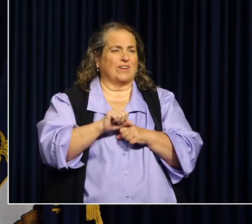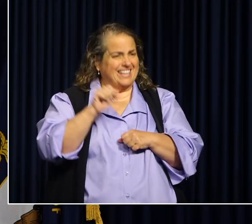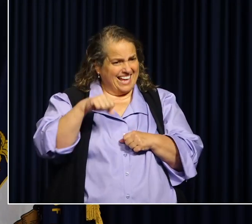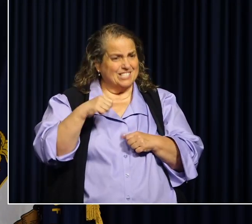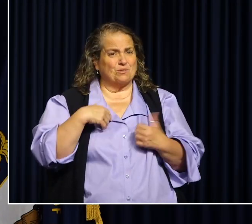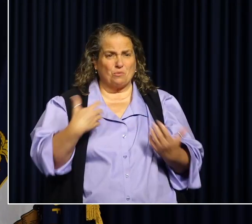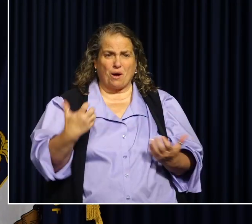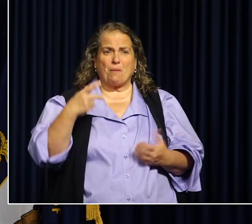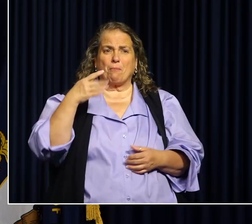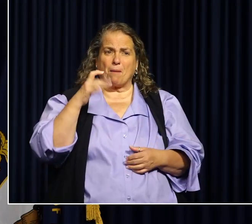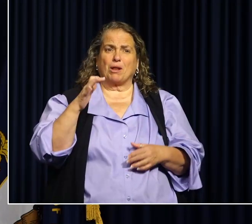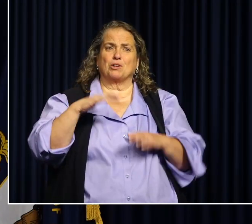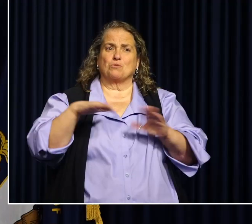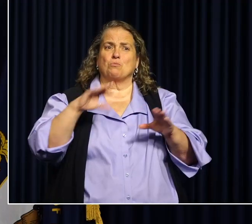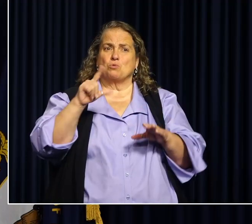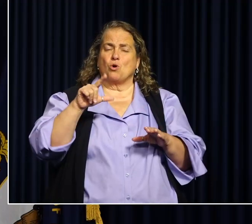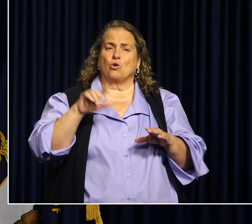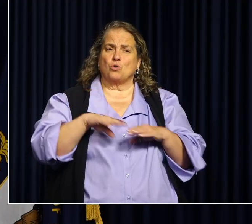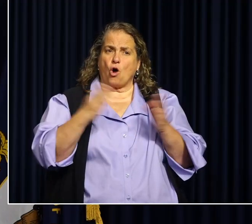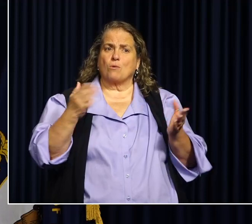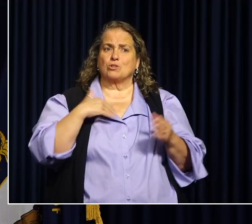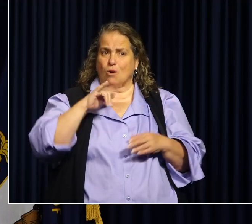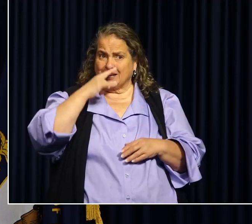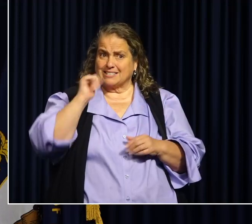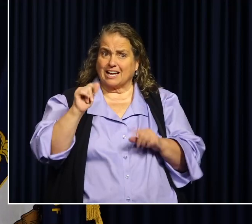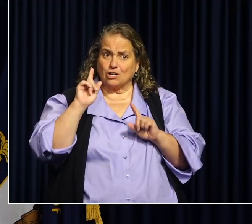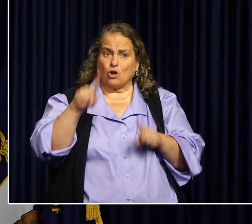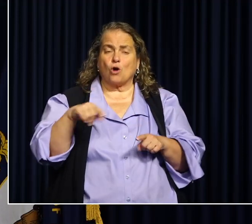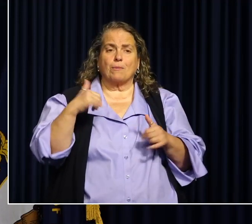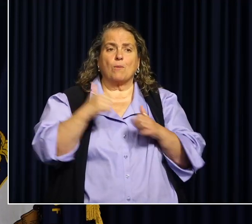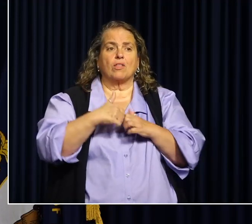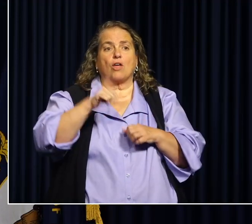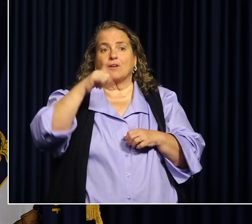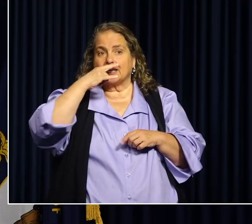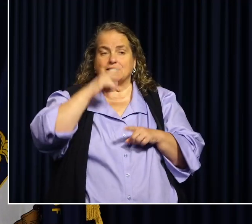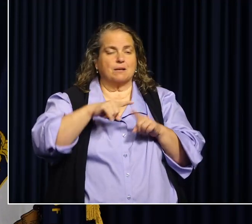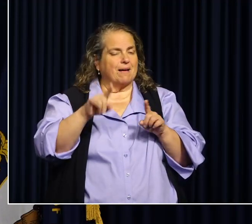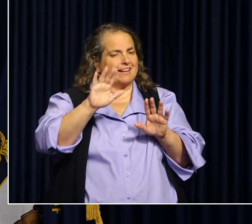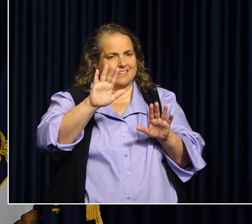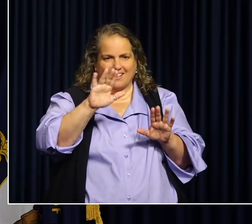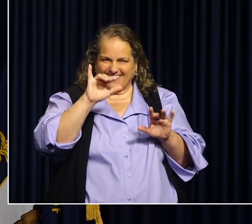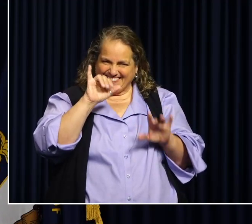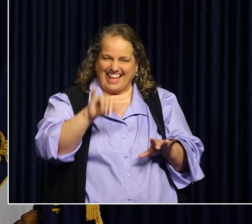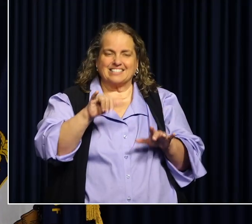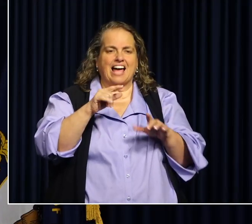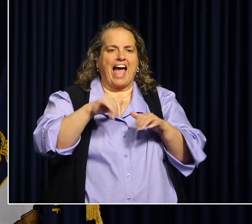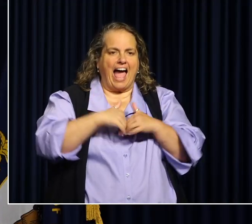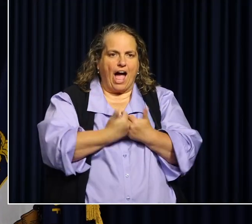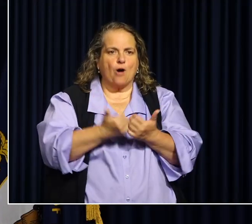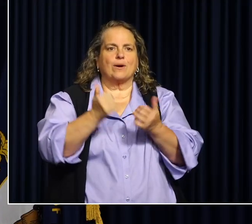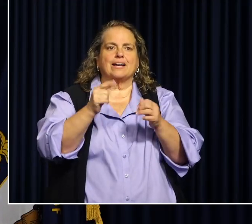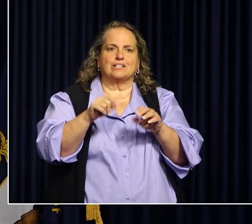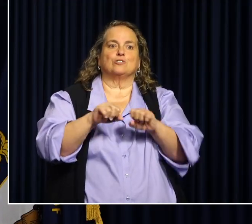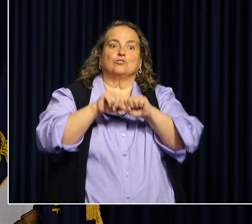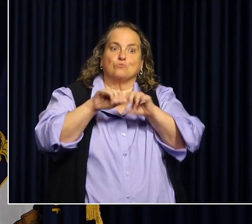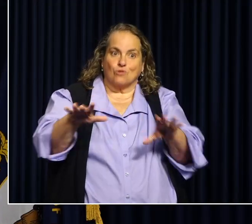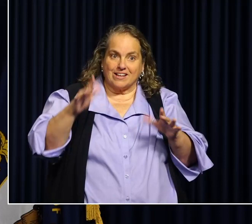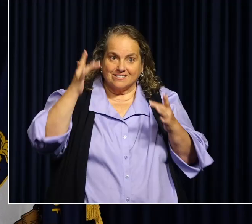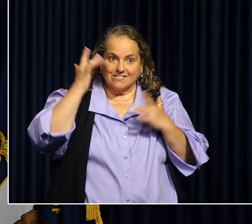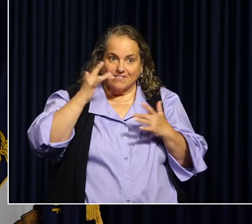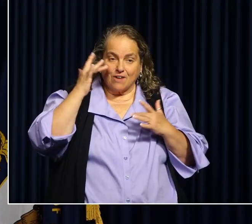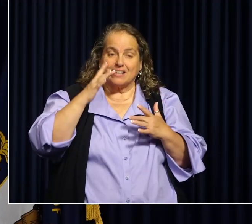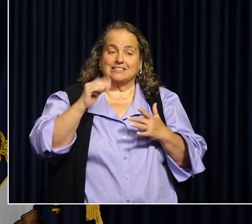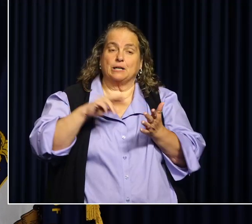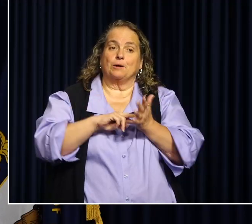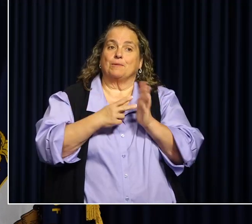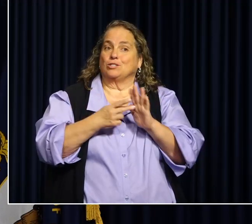public pool to open so our kids can go there and play with other kids, but that's the exact thing that spreads the virus and